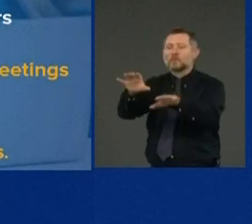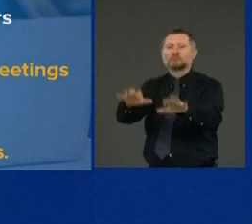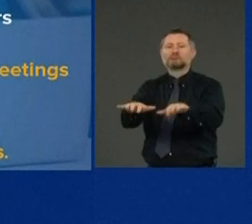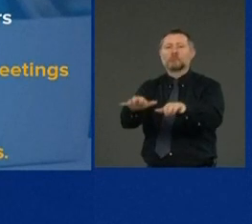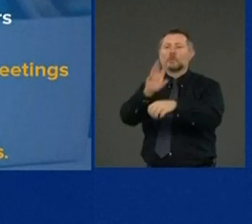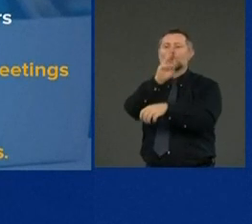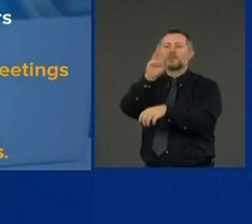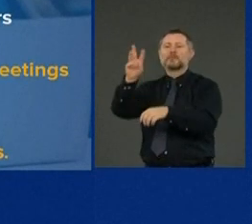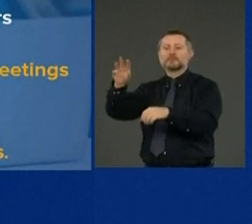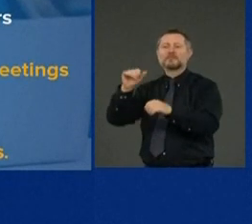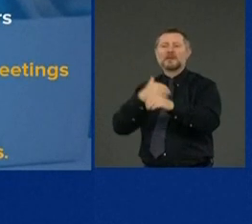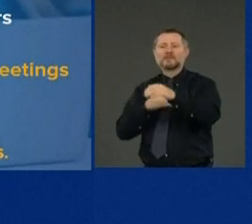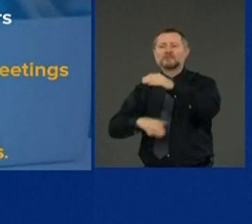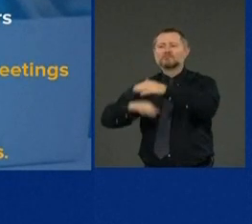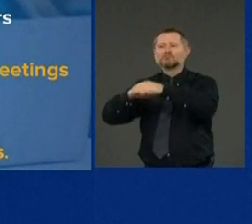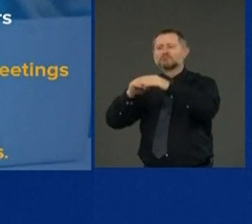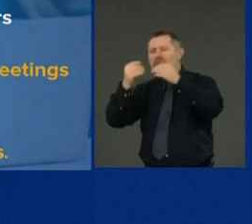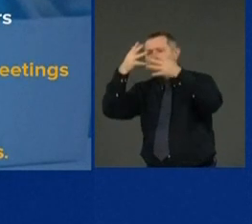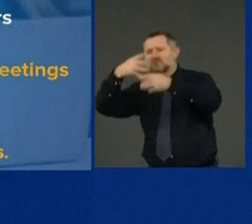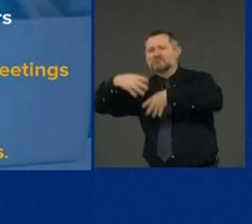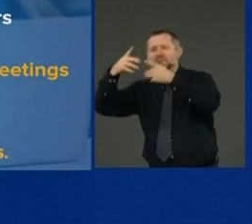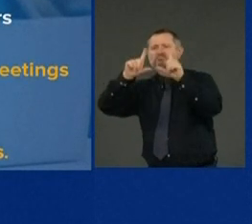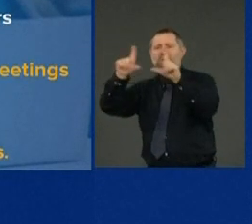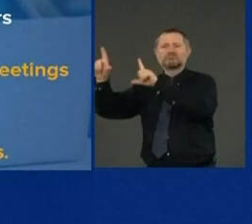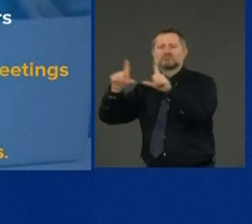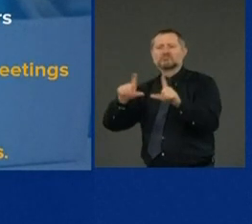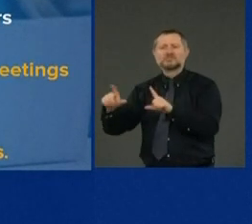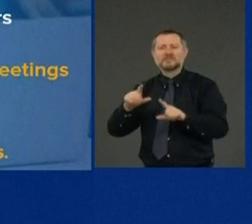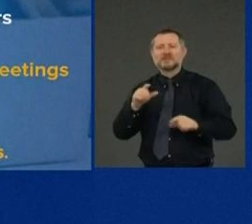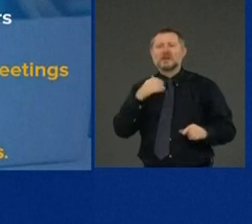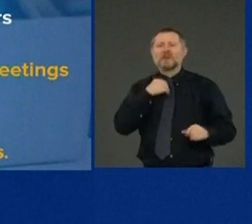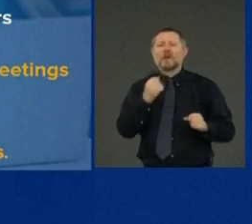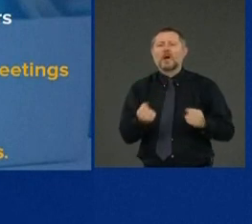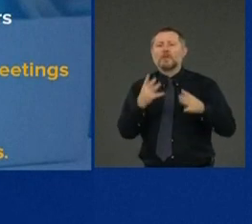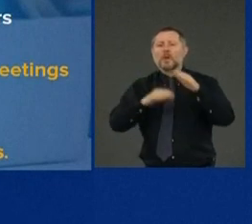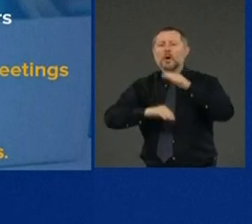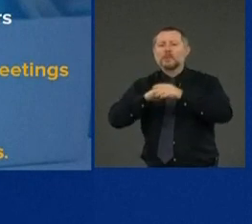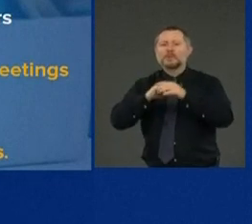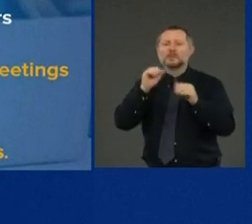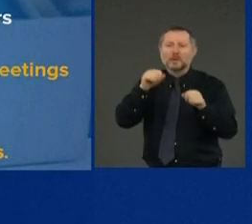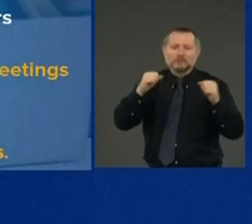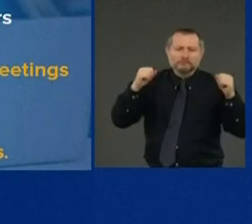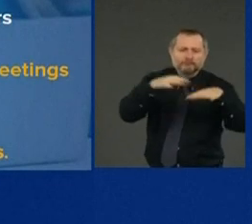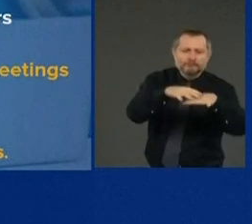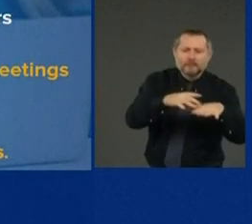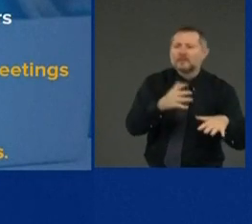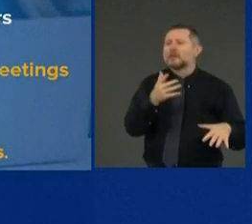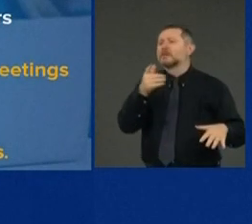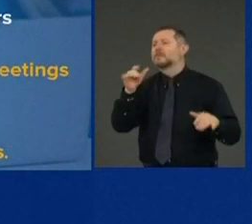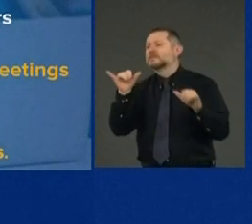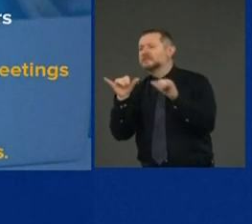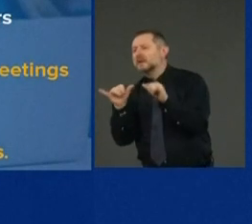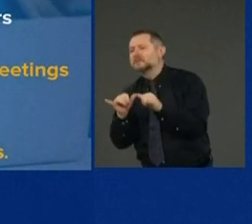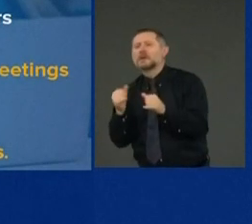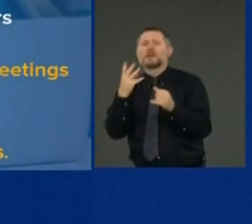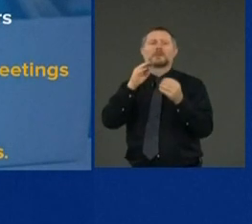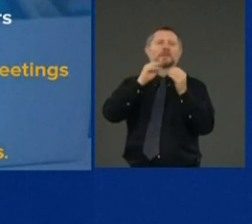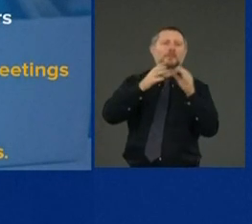occupancy rules. There are barrier rules. There's signage. There's distance. There's congregation, small